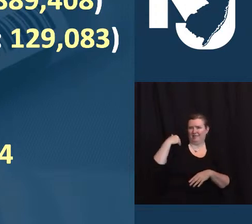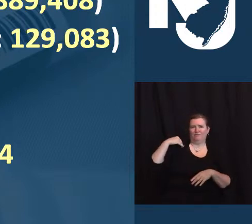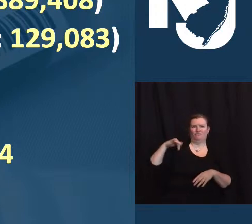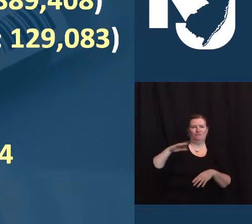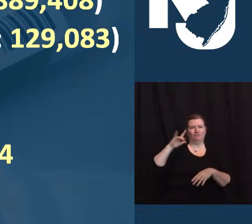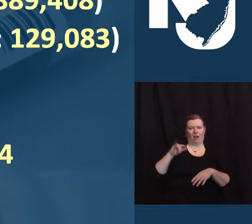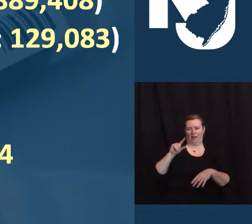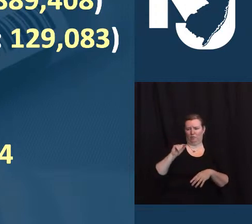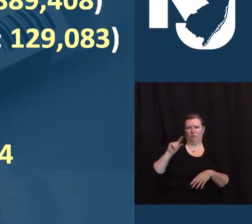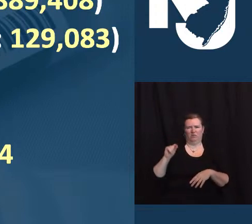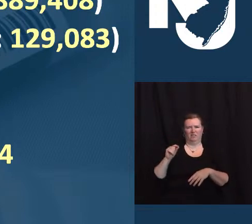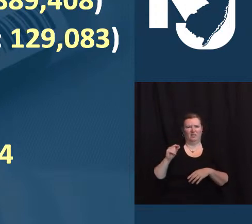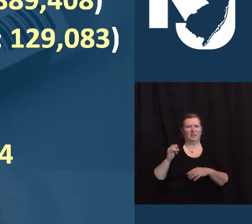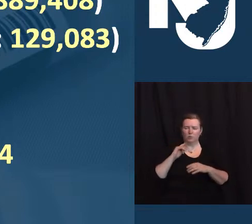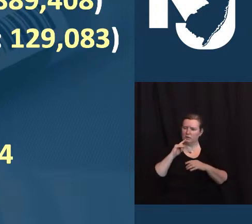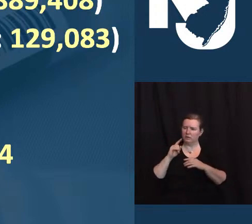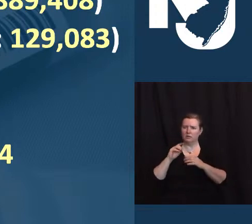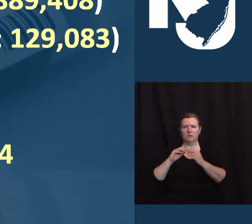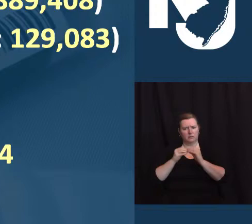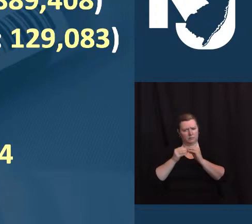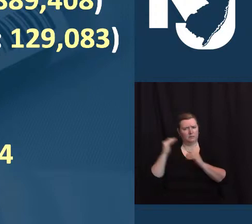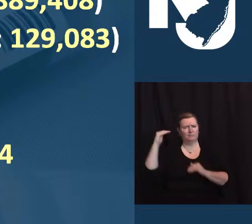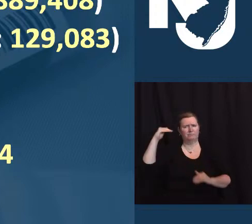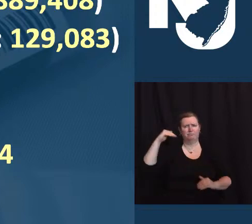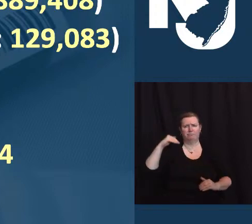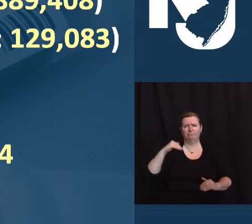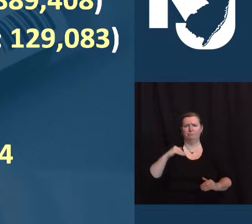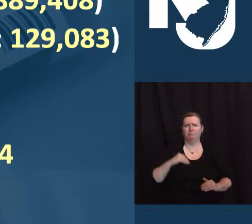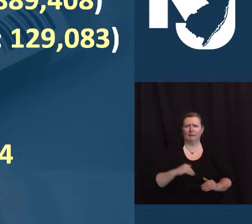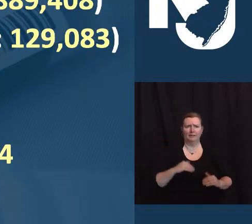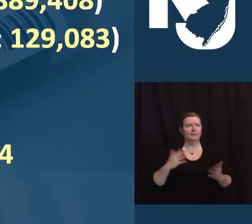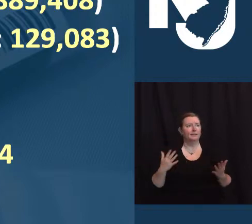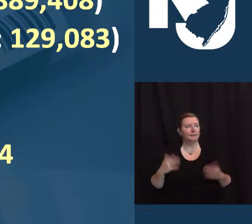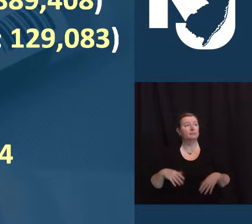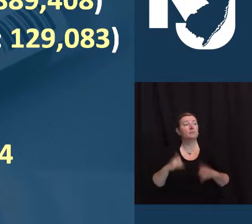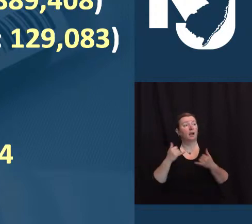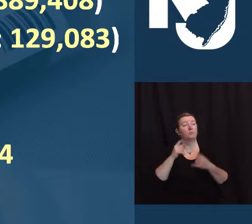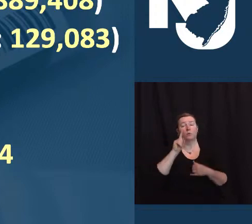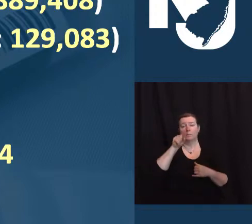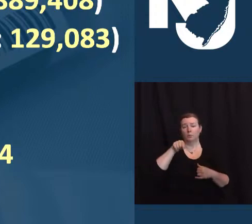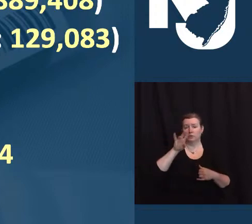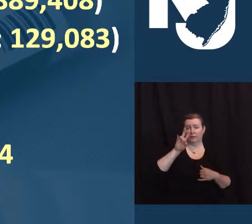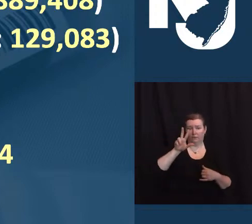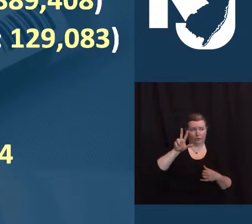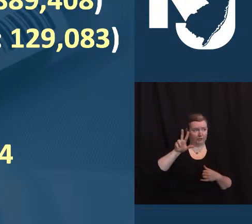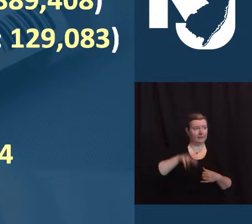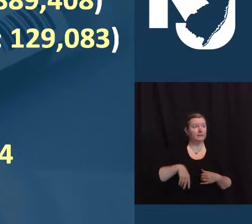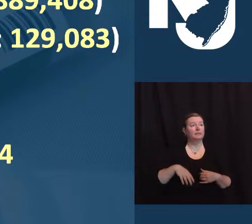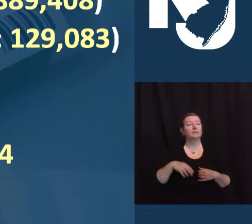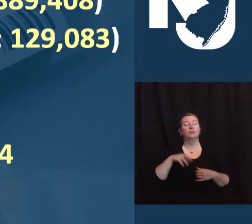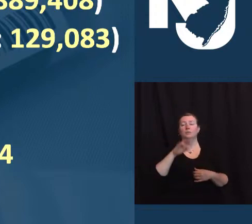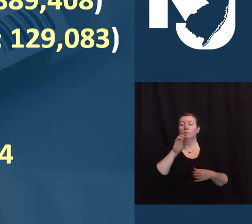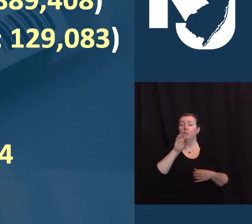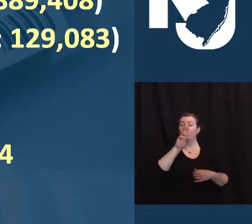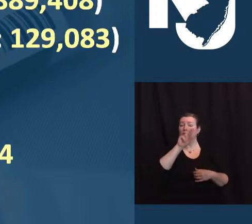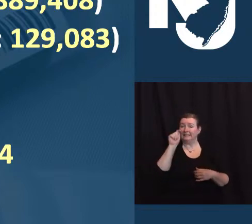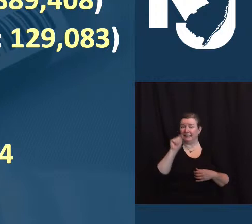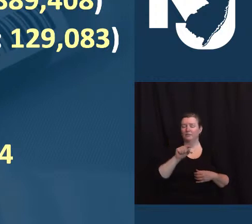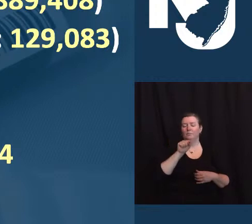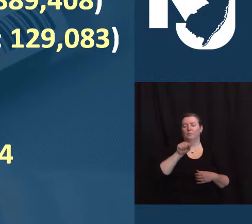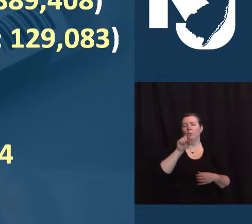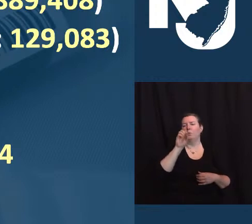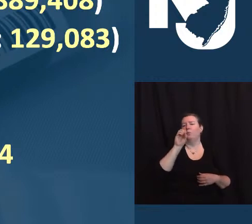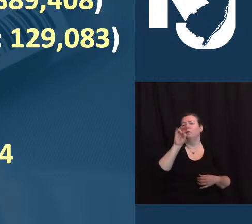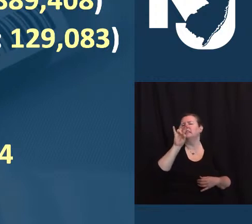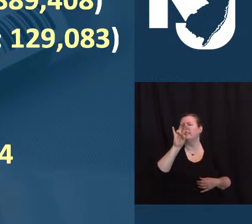summer lows. The rate of transmission is currently 0.74. The positivity rate for Saturday, by the way,